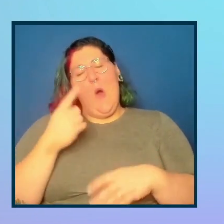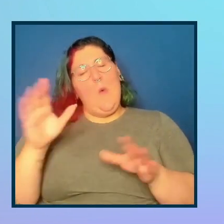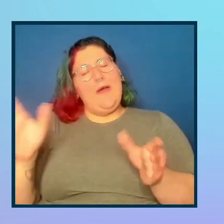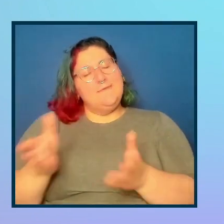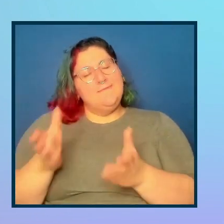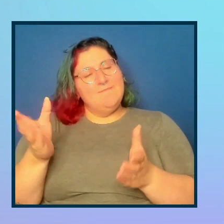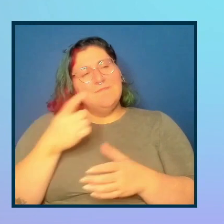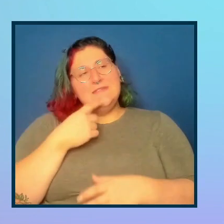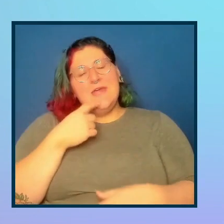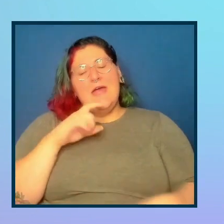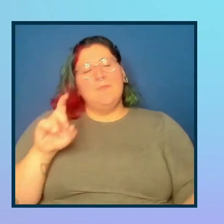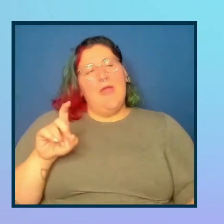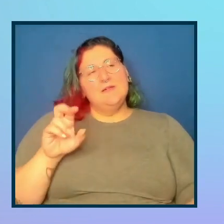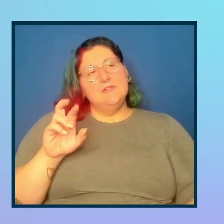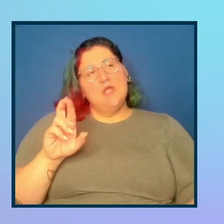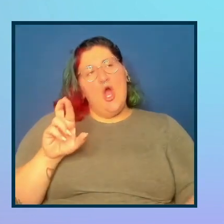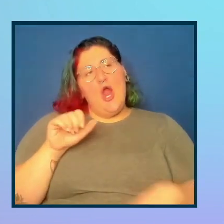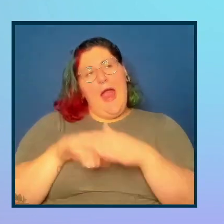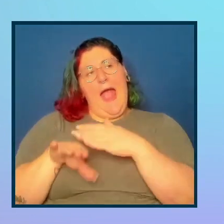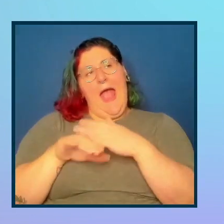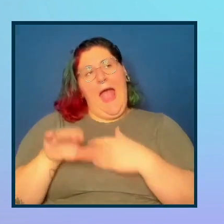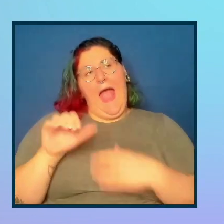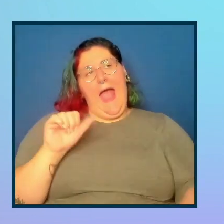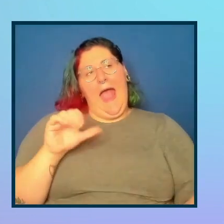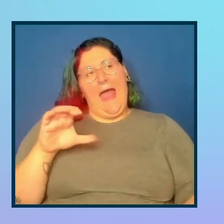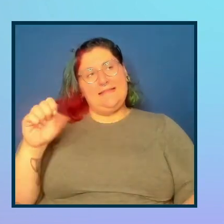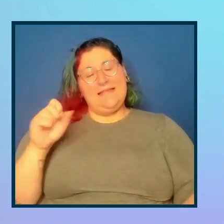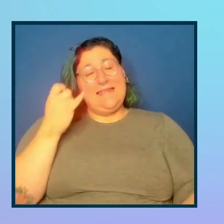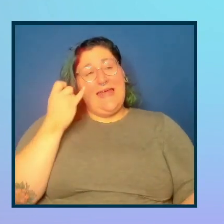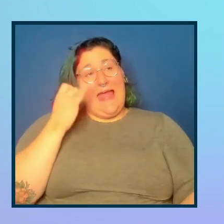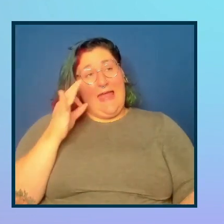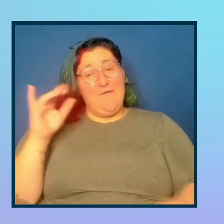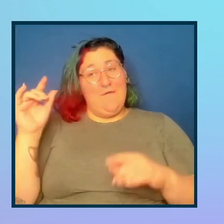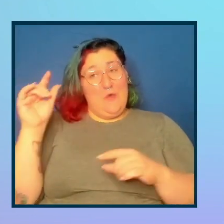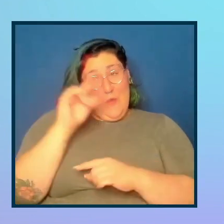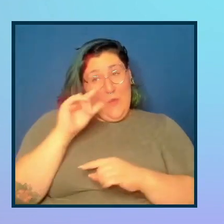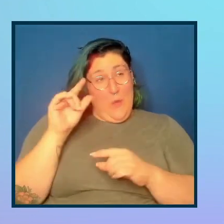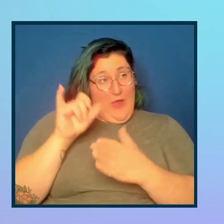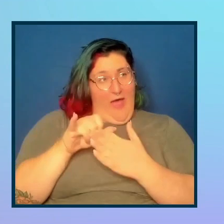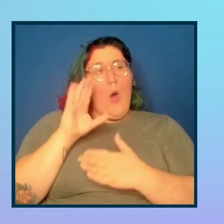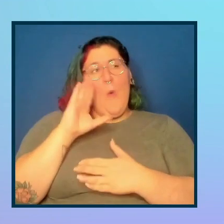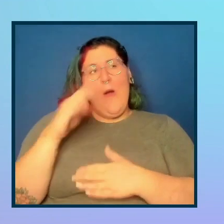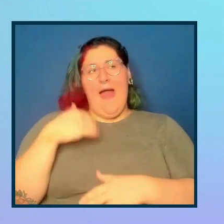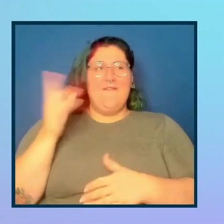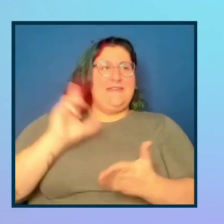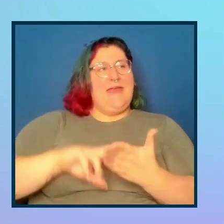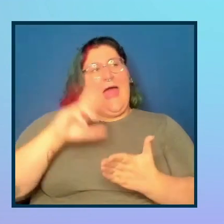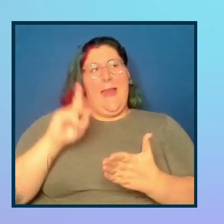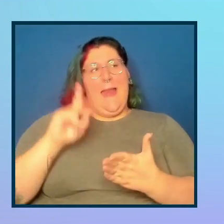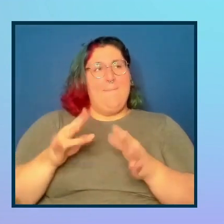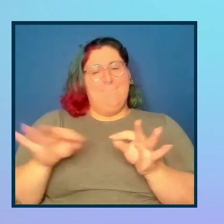if you Google XR Access, there's a sign up link. The community is very welcoming. We would love to have you